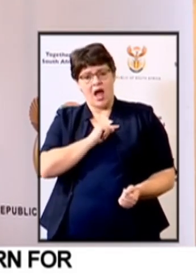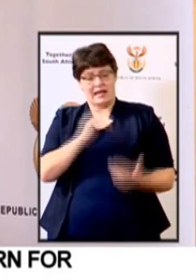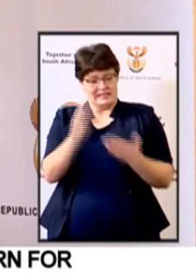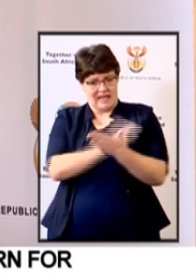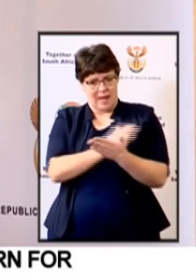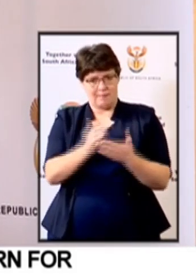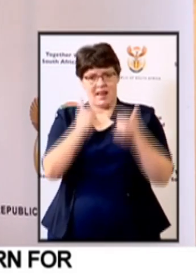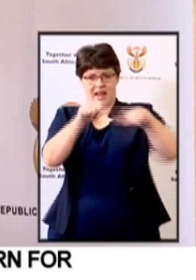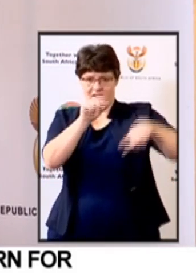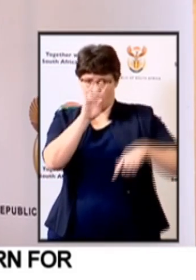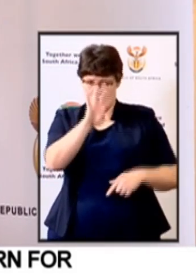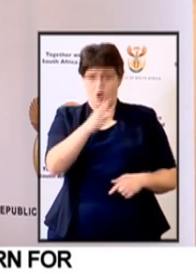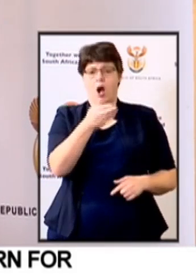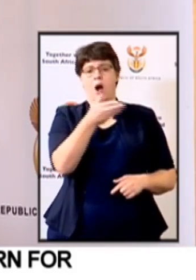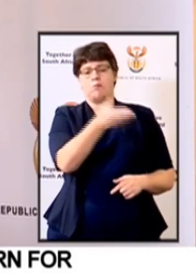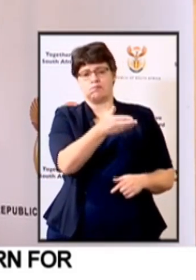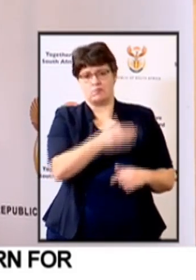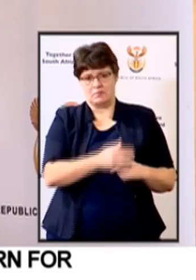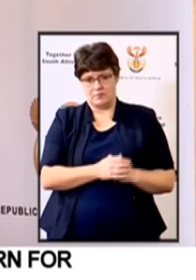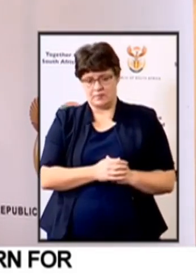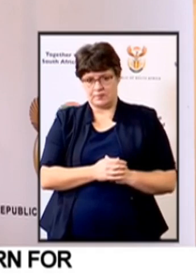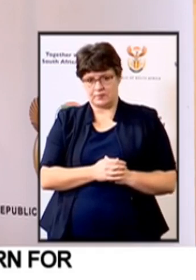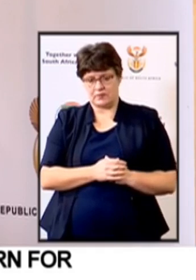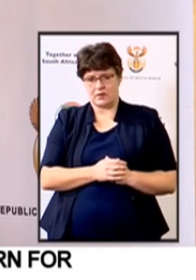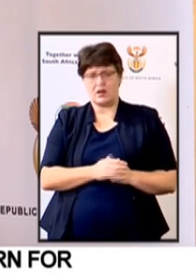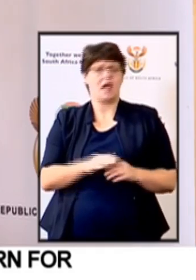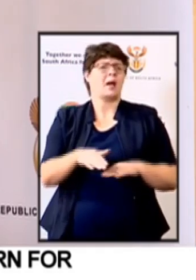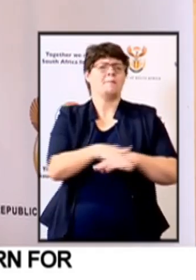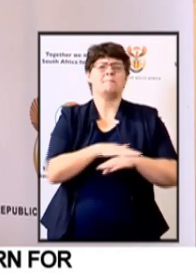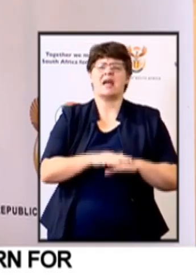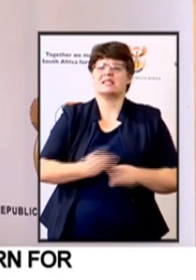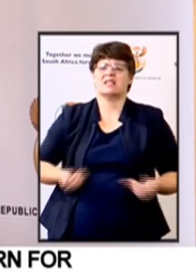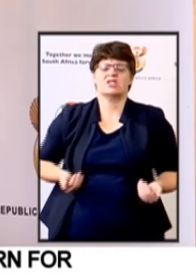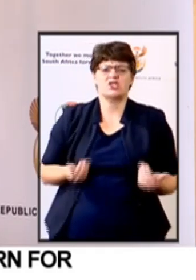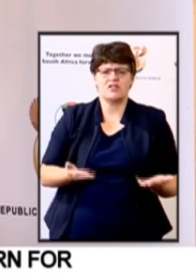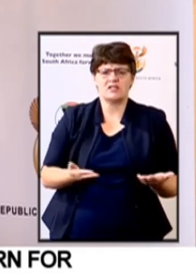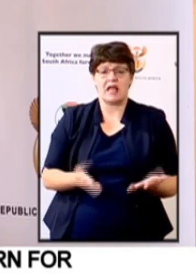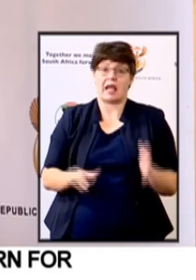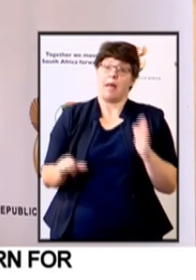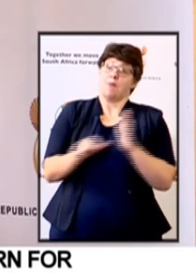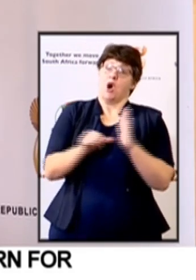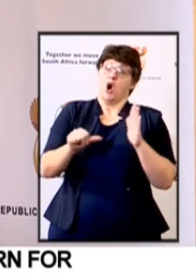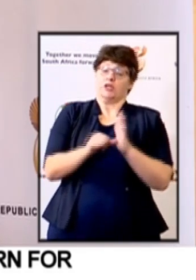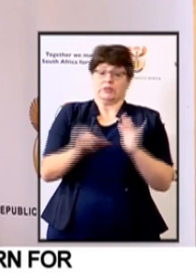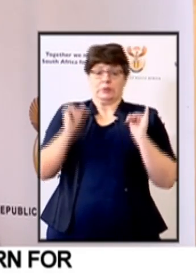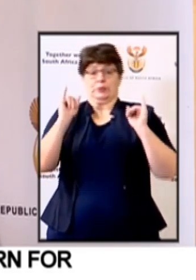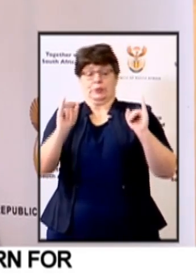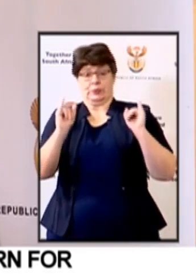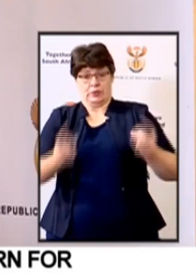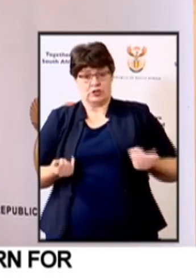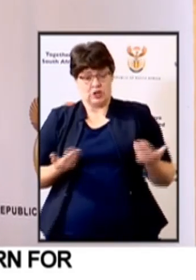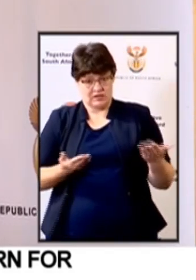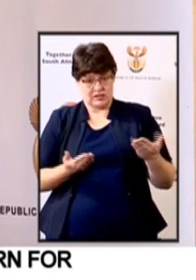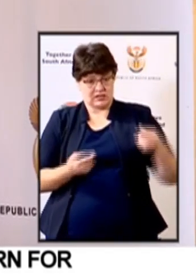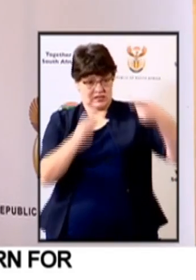phase, over and above other basic services that were part of the critical and essential services during lockdown period,